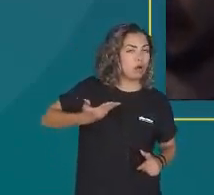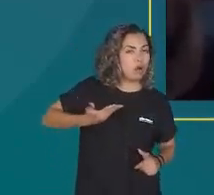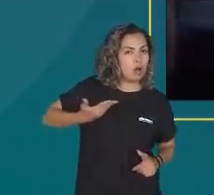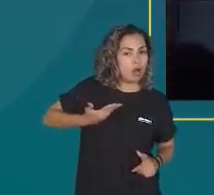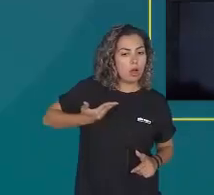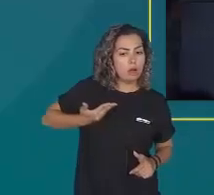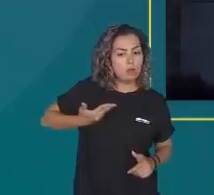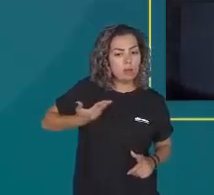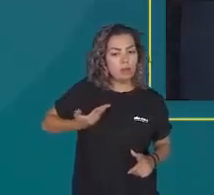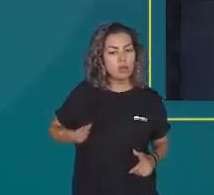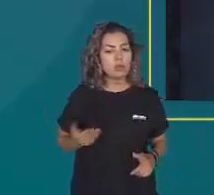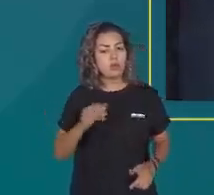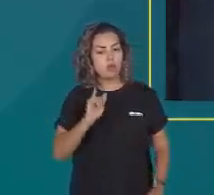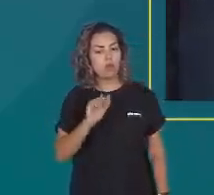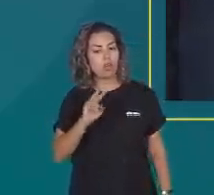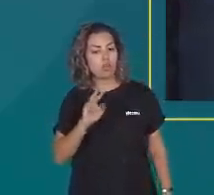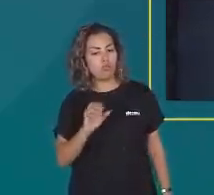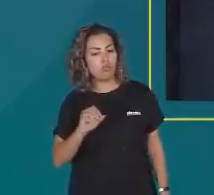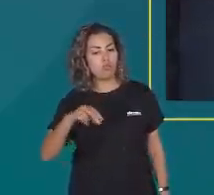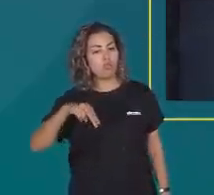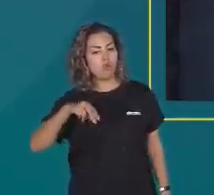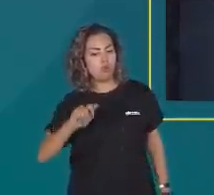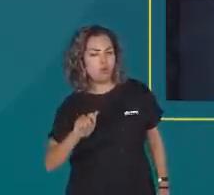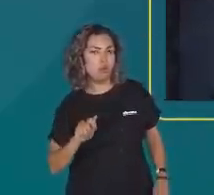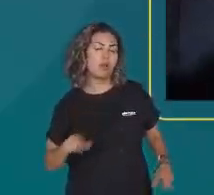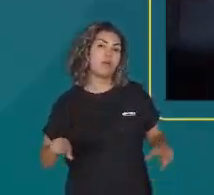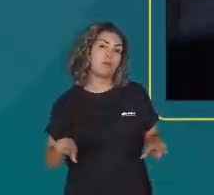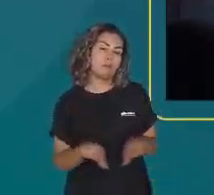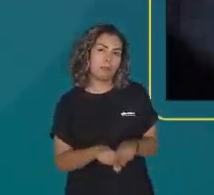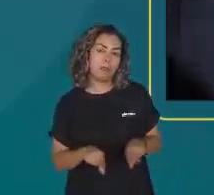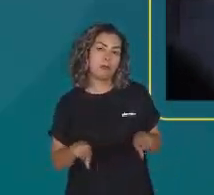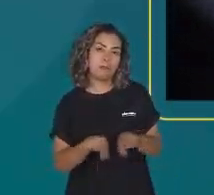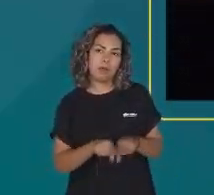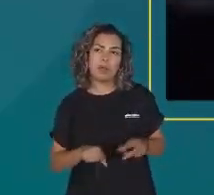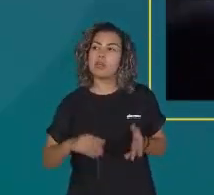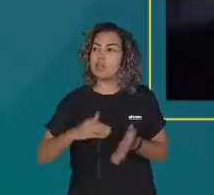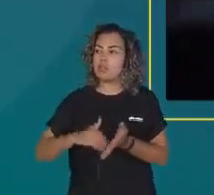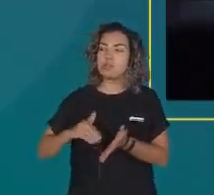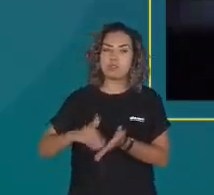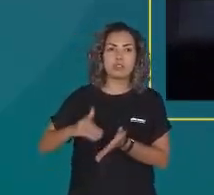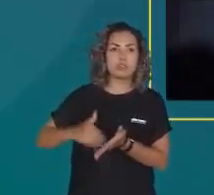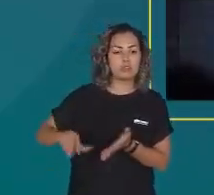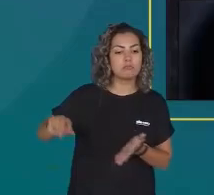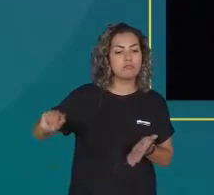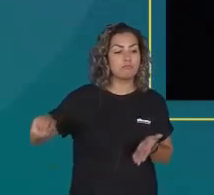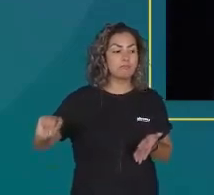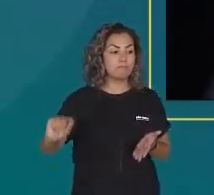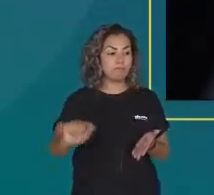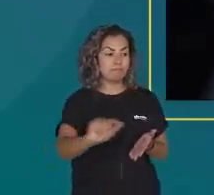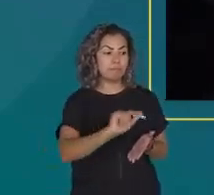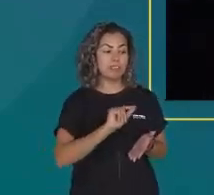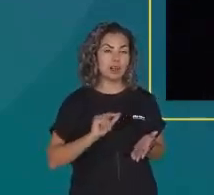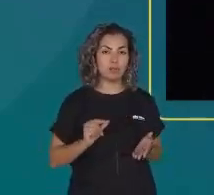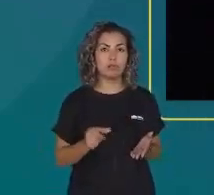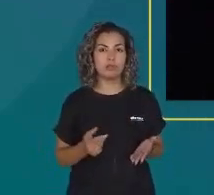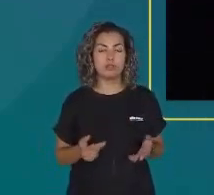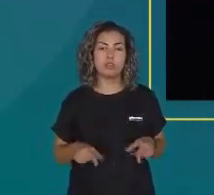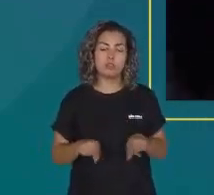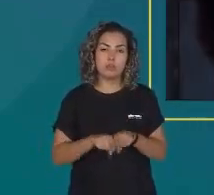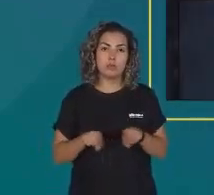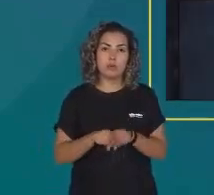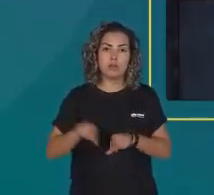Ivana, and many others from ICLEI offices around the world, and with so many of our partners here with us today, including